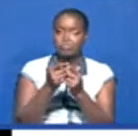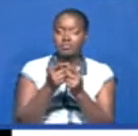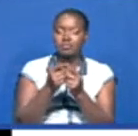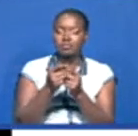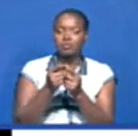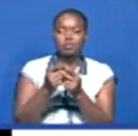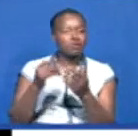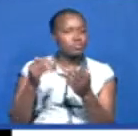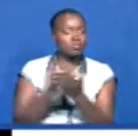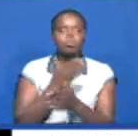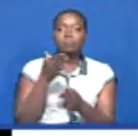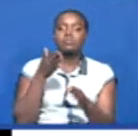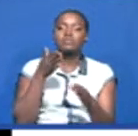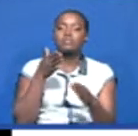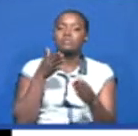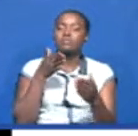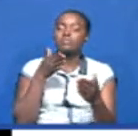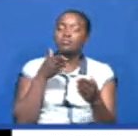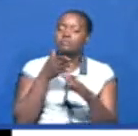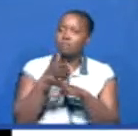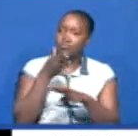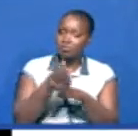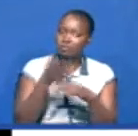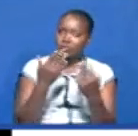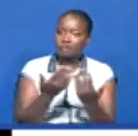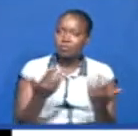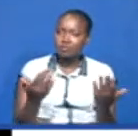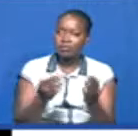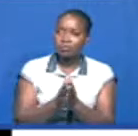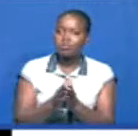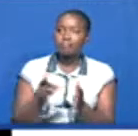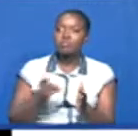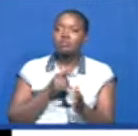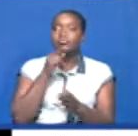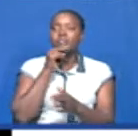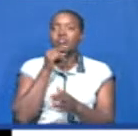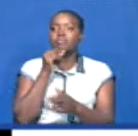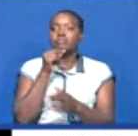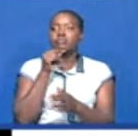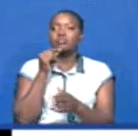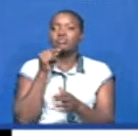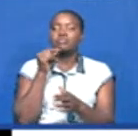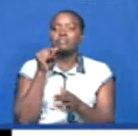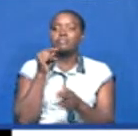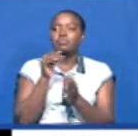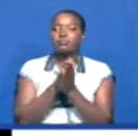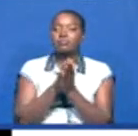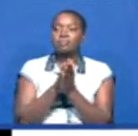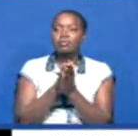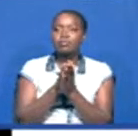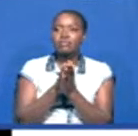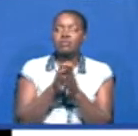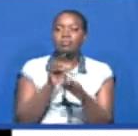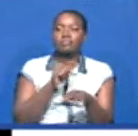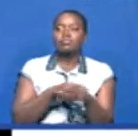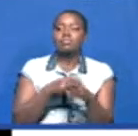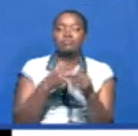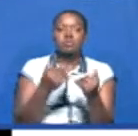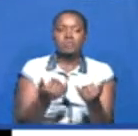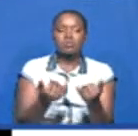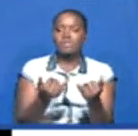of counterfeit goods. Ladies and gentlemen, we arrived at that critical